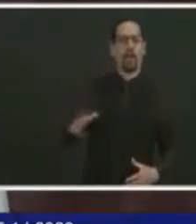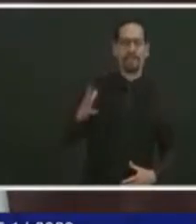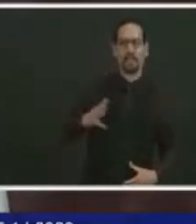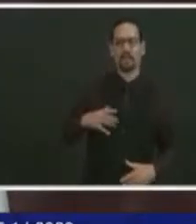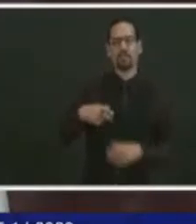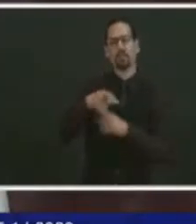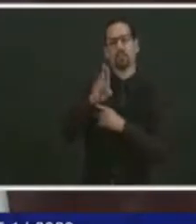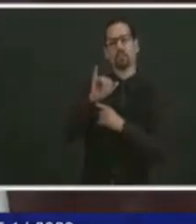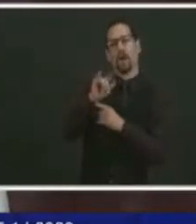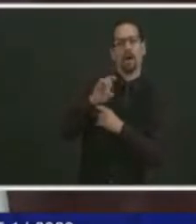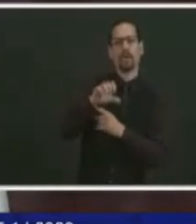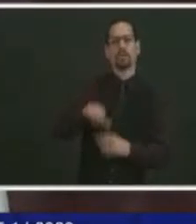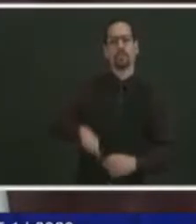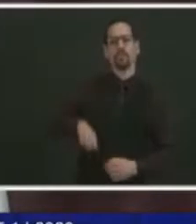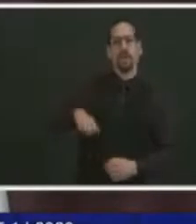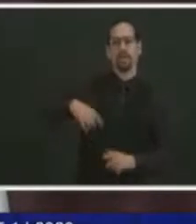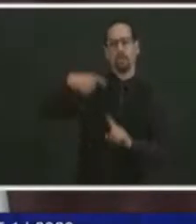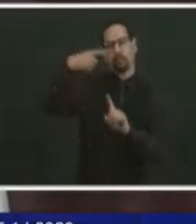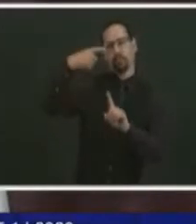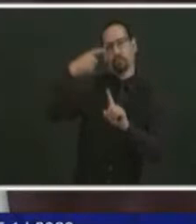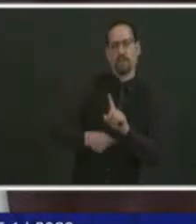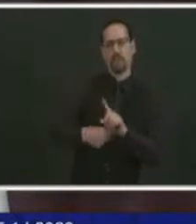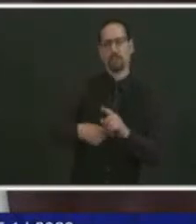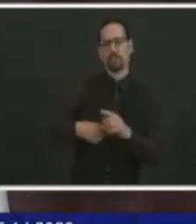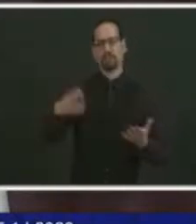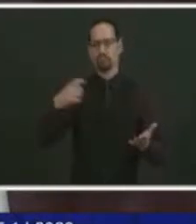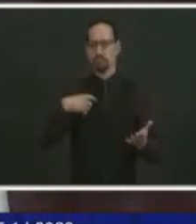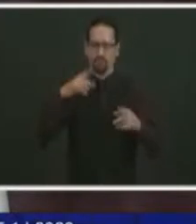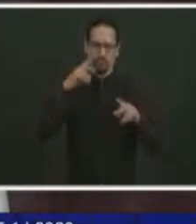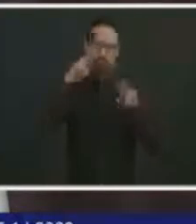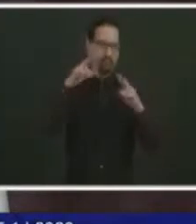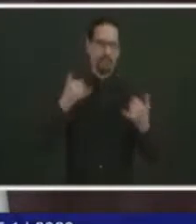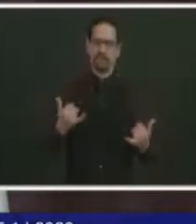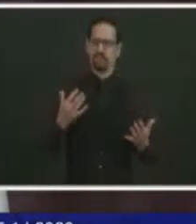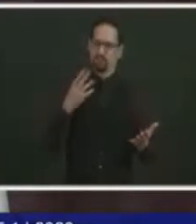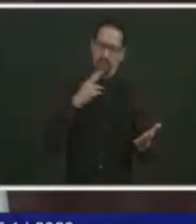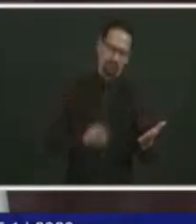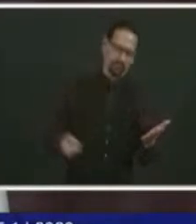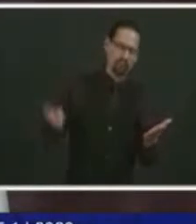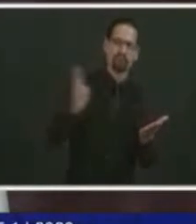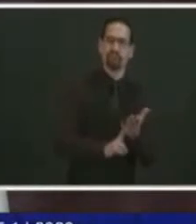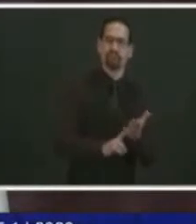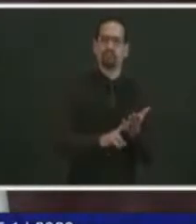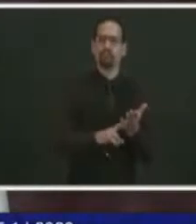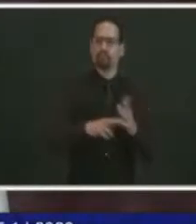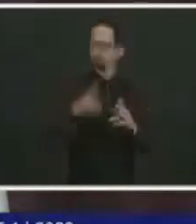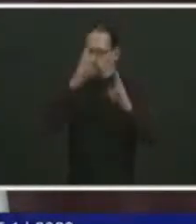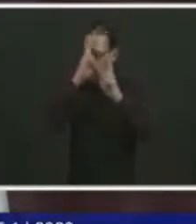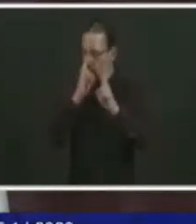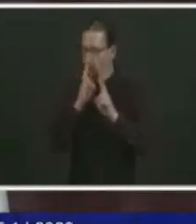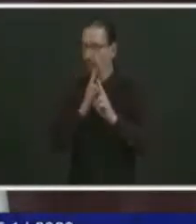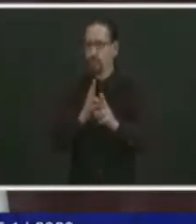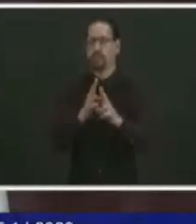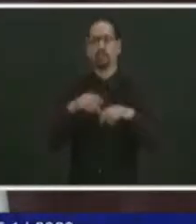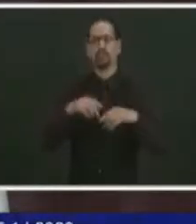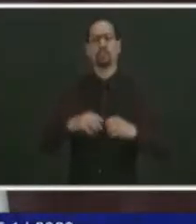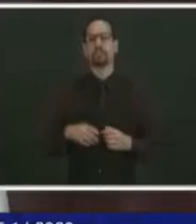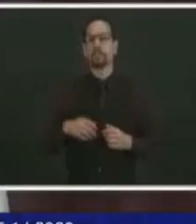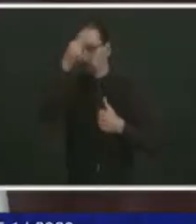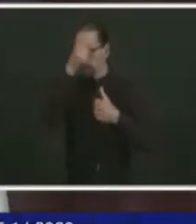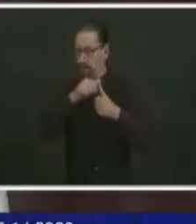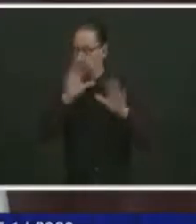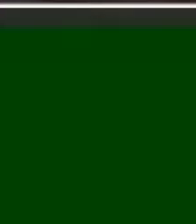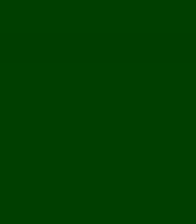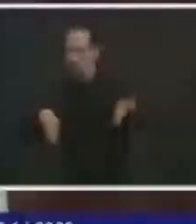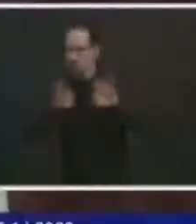And as I say, I look forward to marking the month in different creative socially distant ways, and next